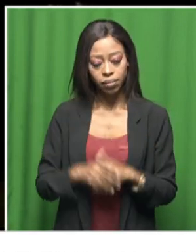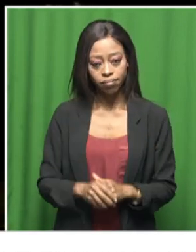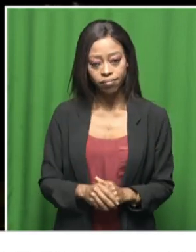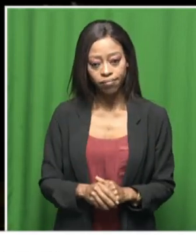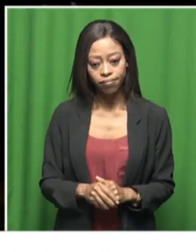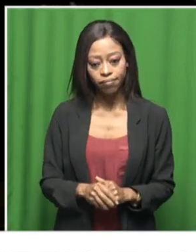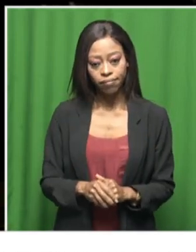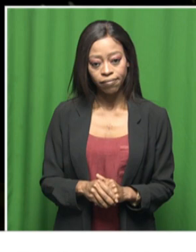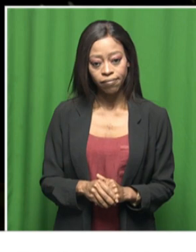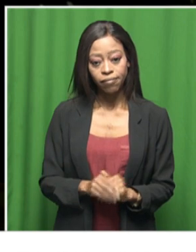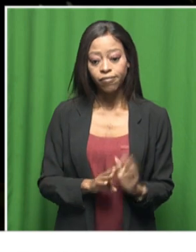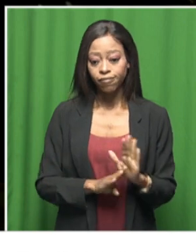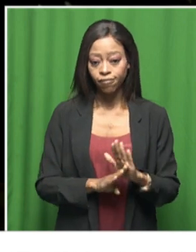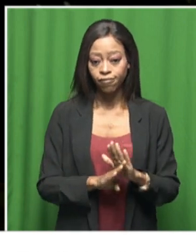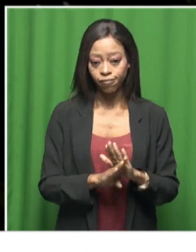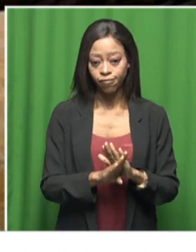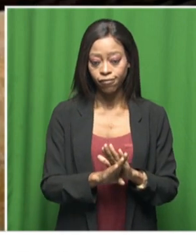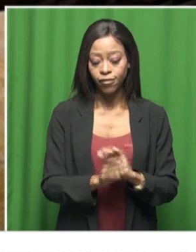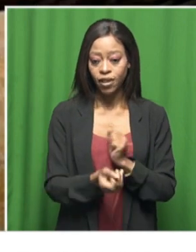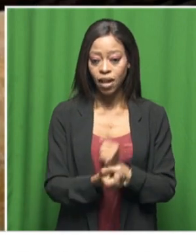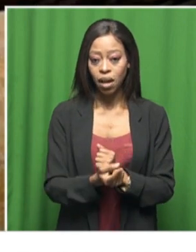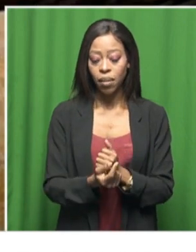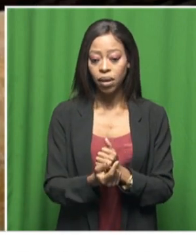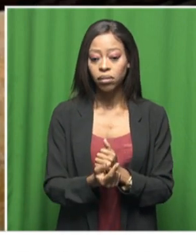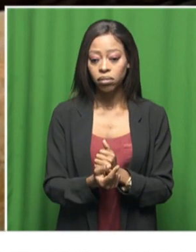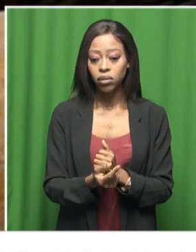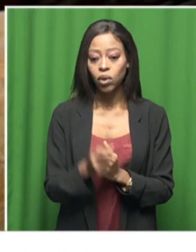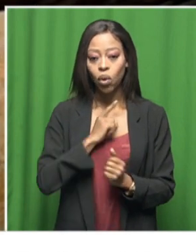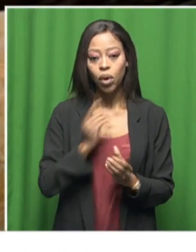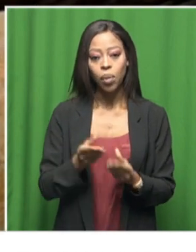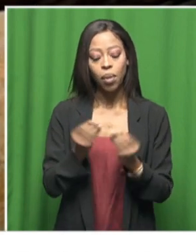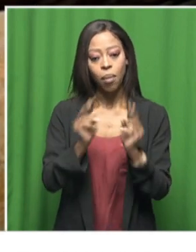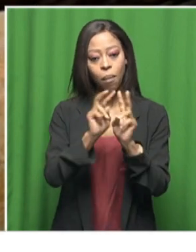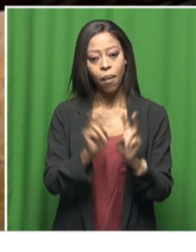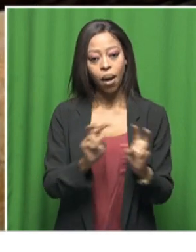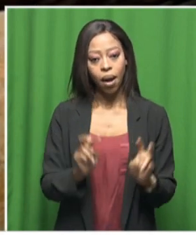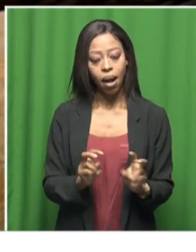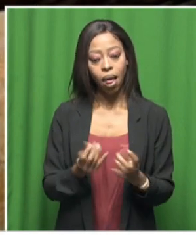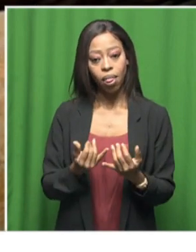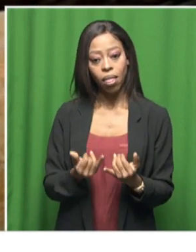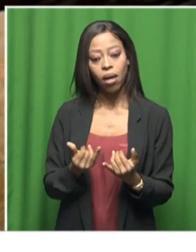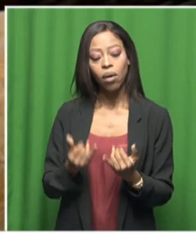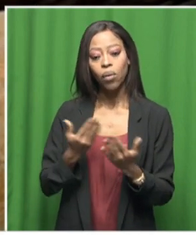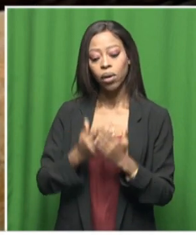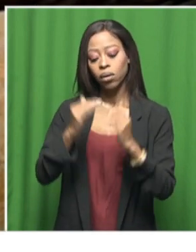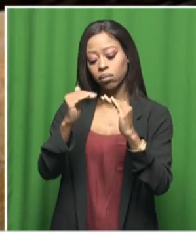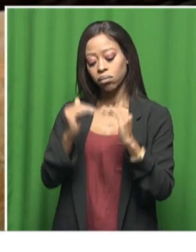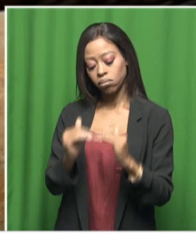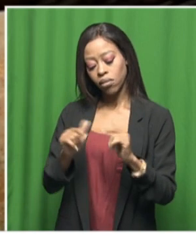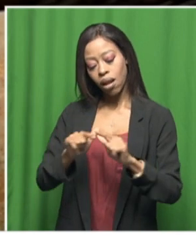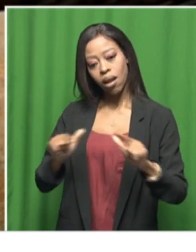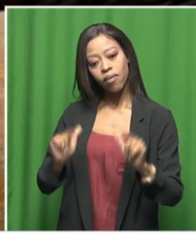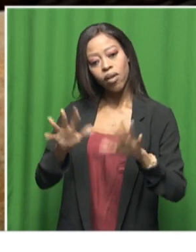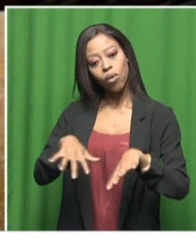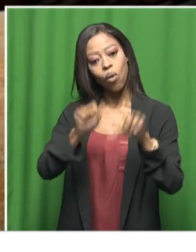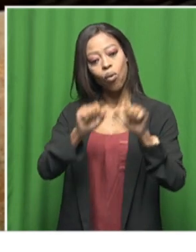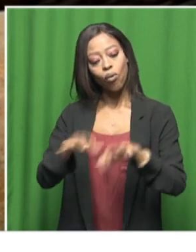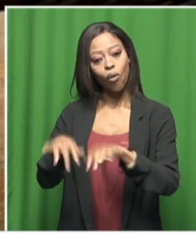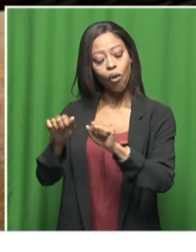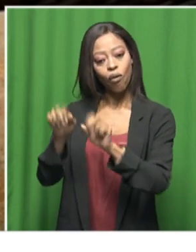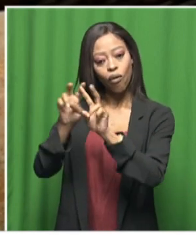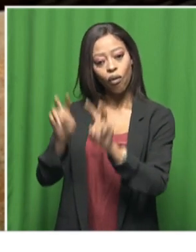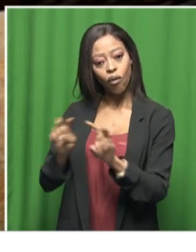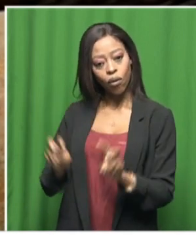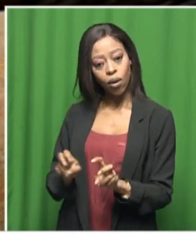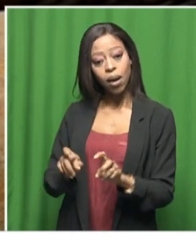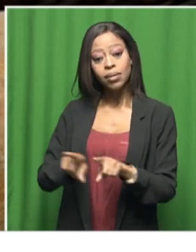has been some improvement in the available generation capacity, allowing us to drop the stages of load shedding, we've also seen